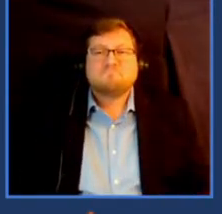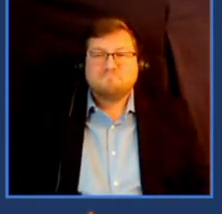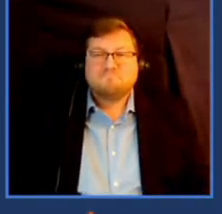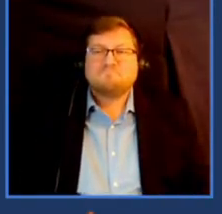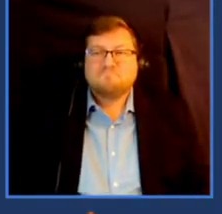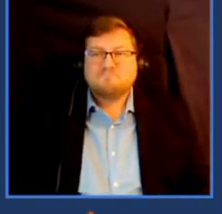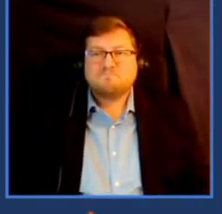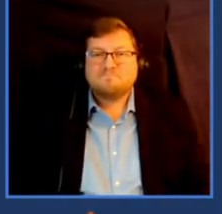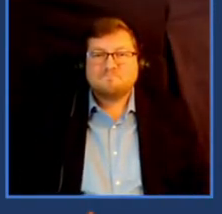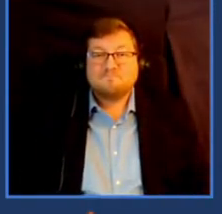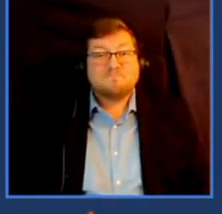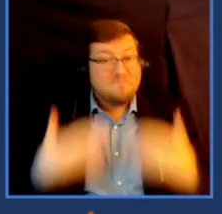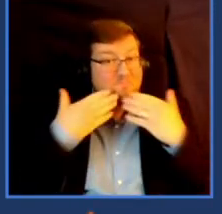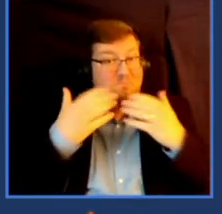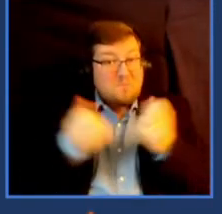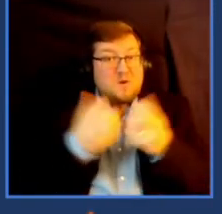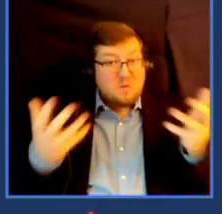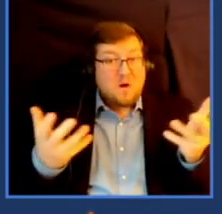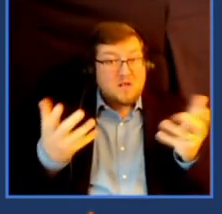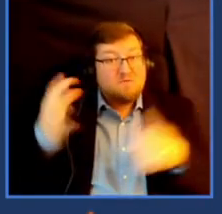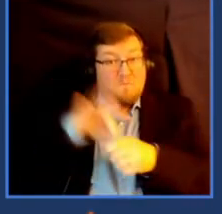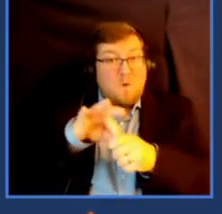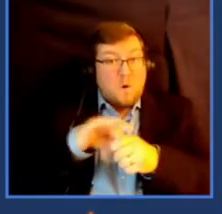So thank you so very much for voting,